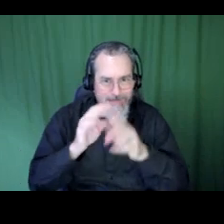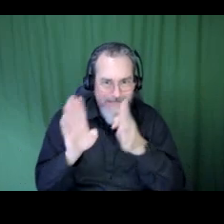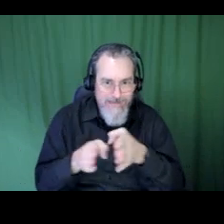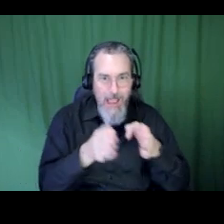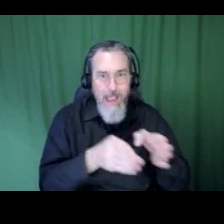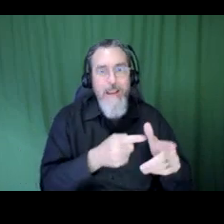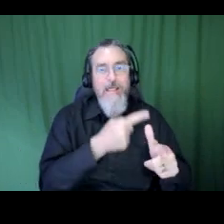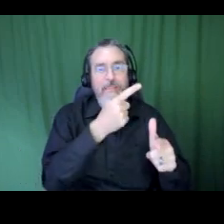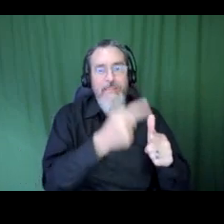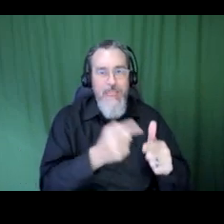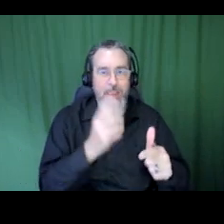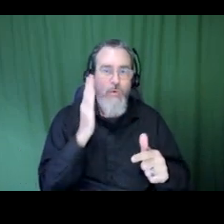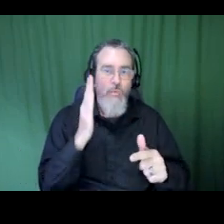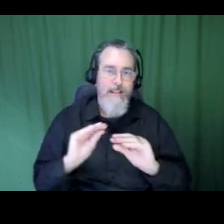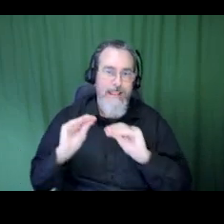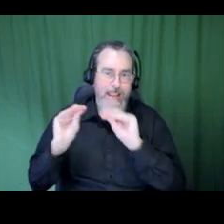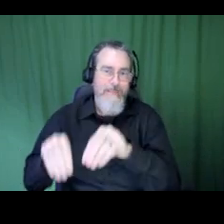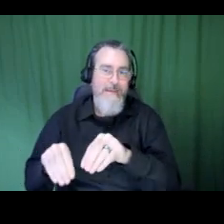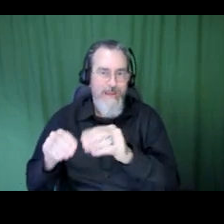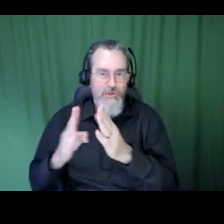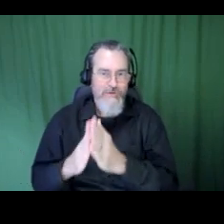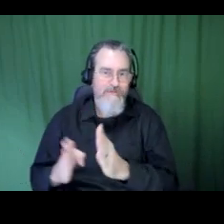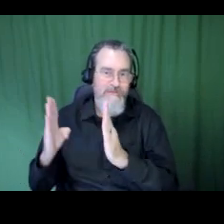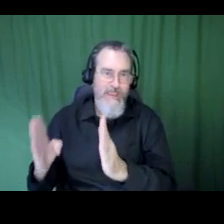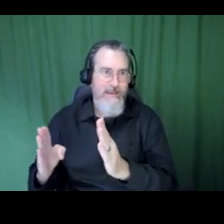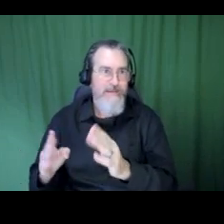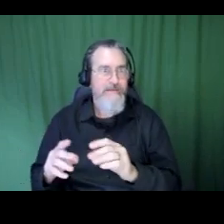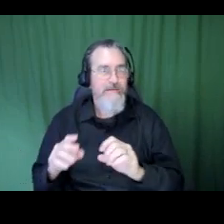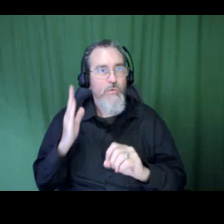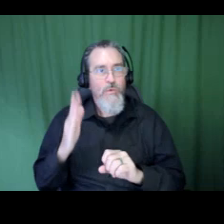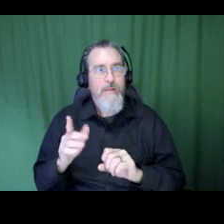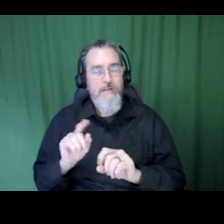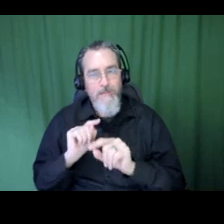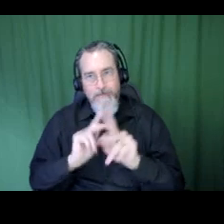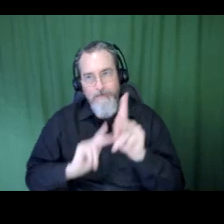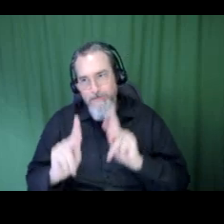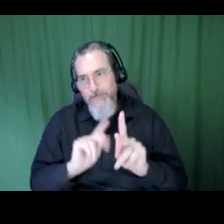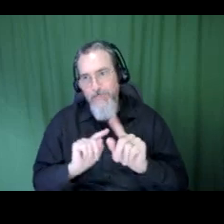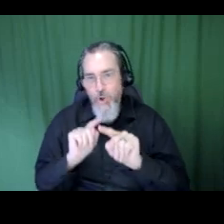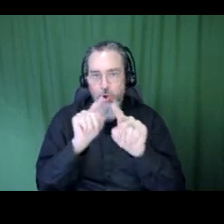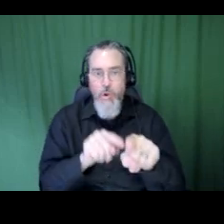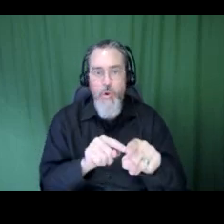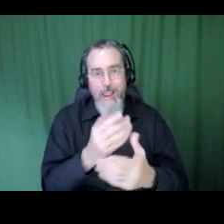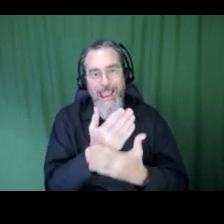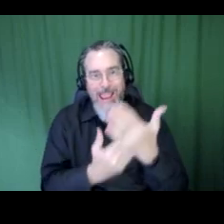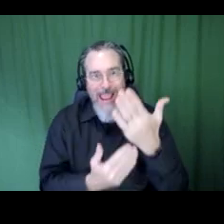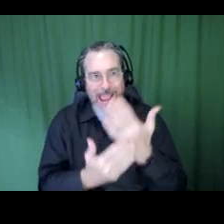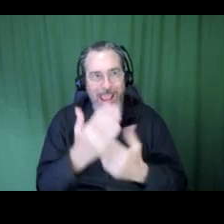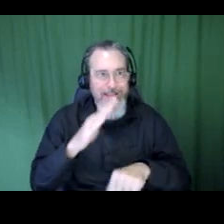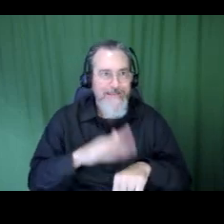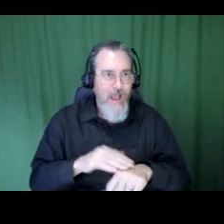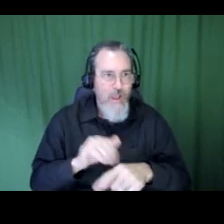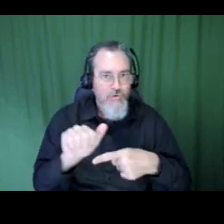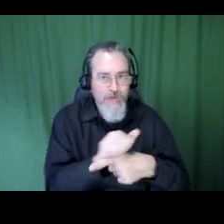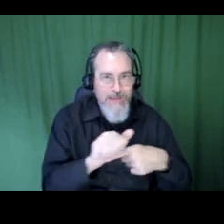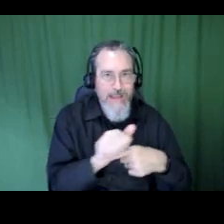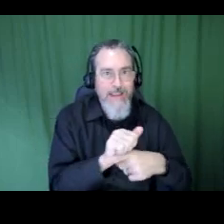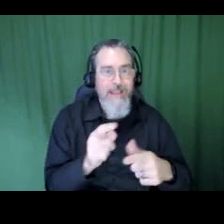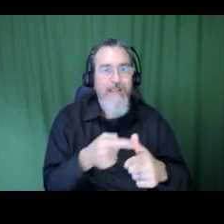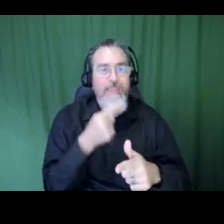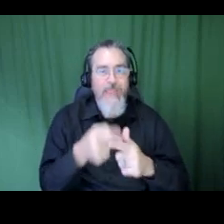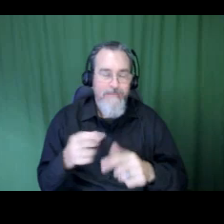phase where all these 100 trainees will go through a hands-on training and then be placed in the job market within our employers